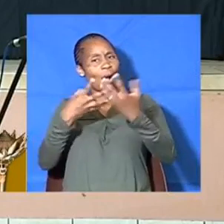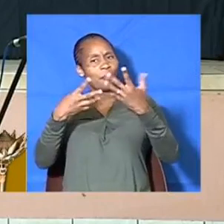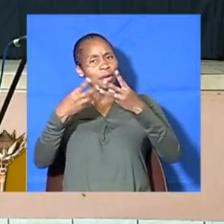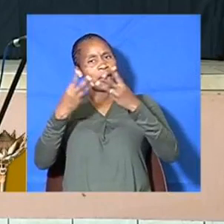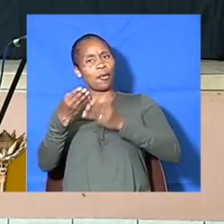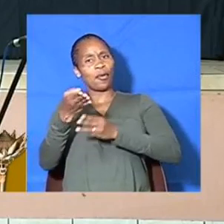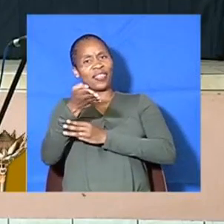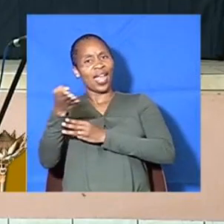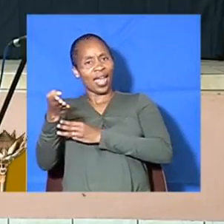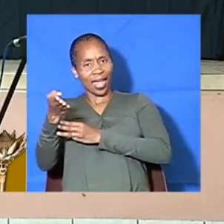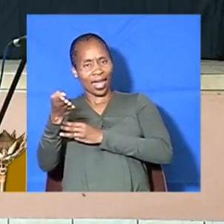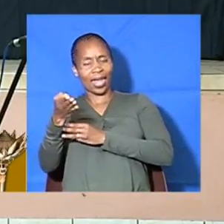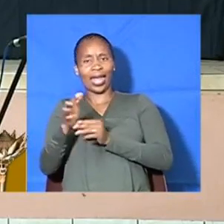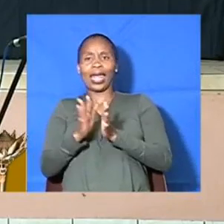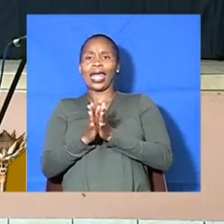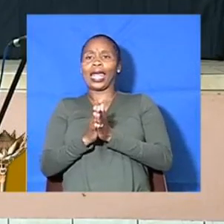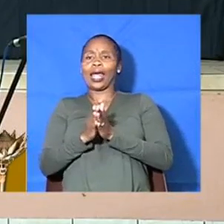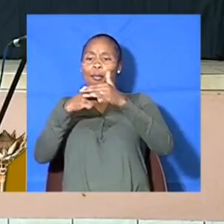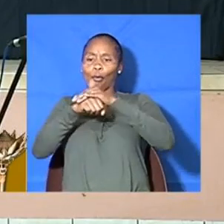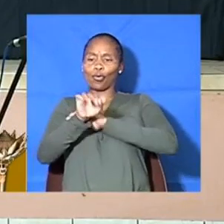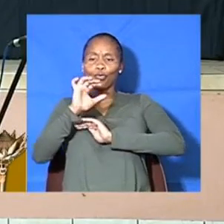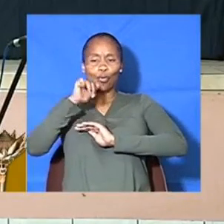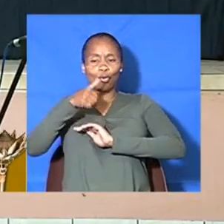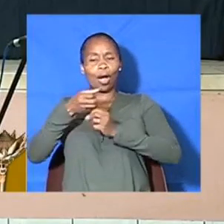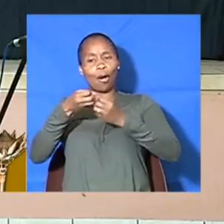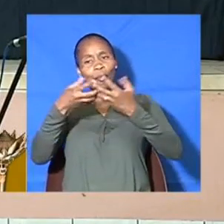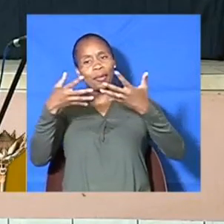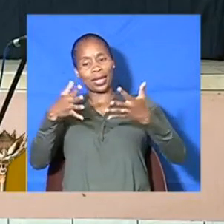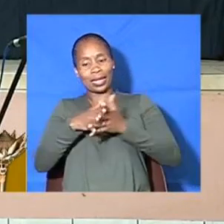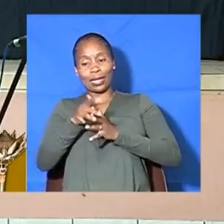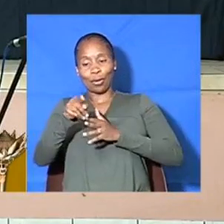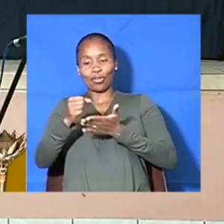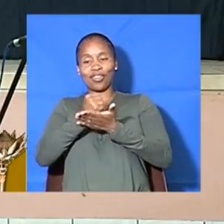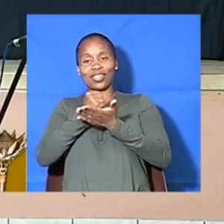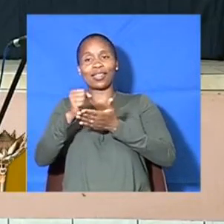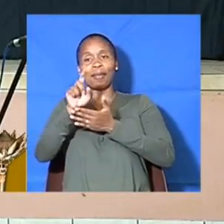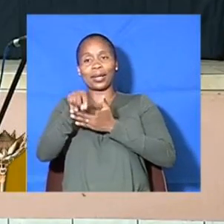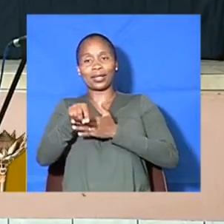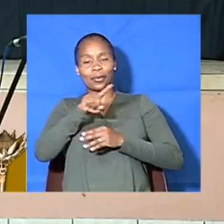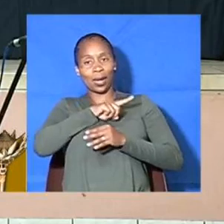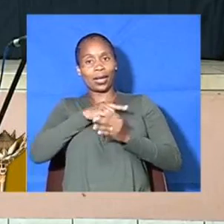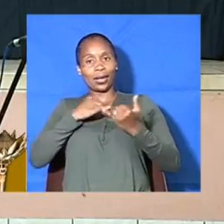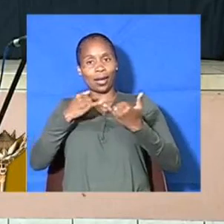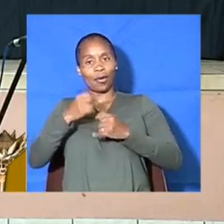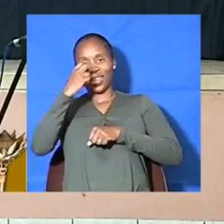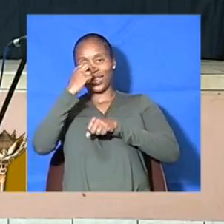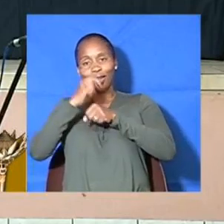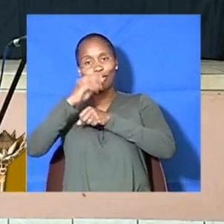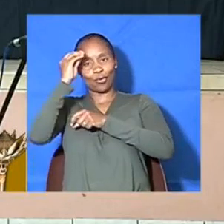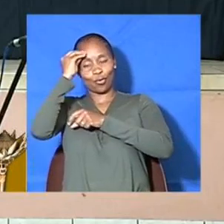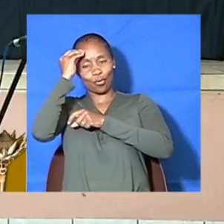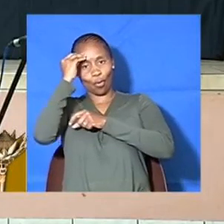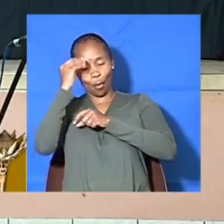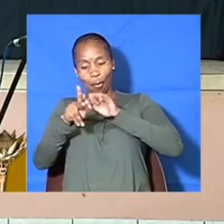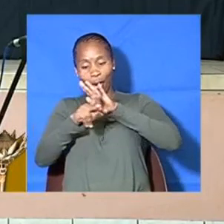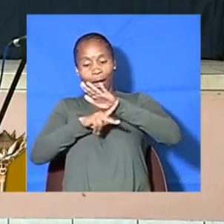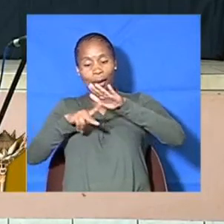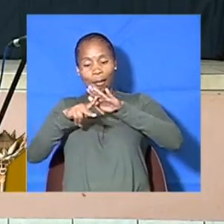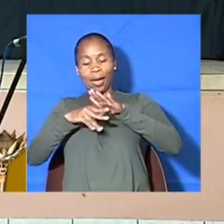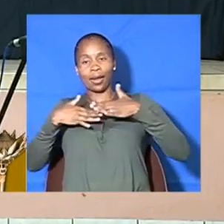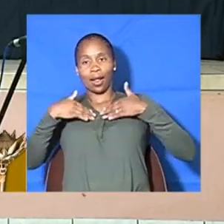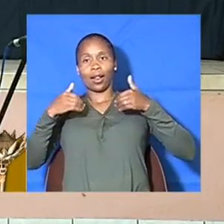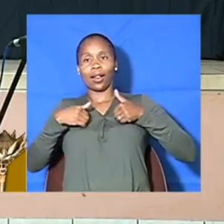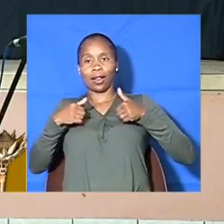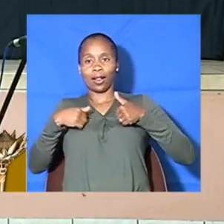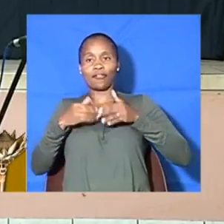ba ya go hwetsa maphelo a mabotse. Now that leaves us in a bit of a limbo where the, within its